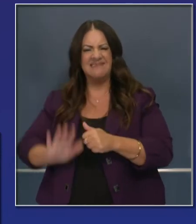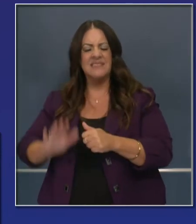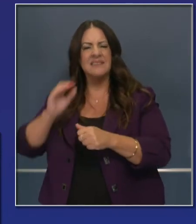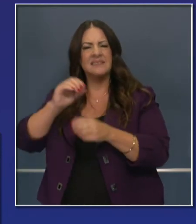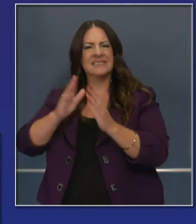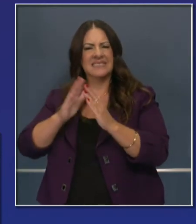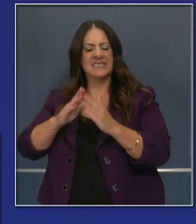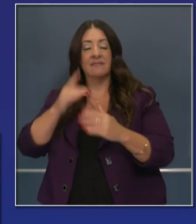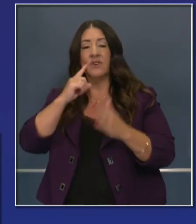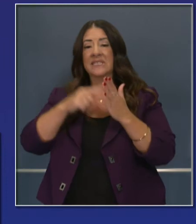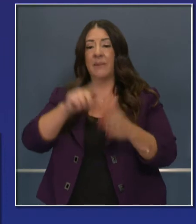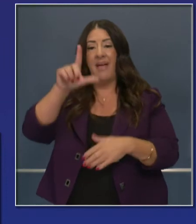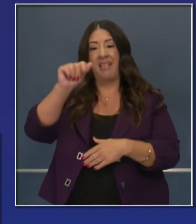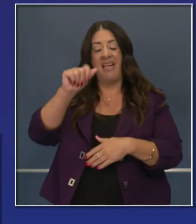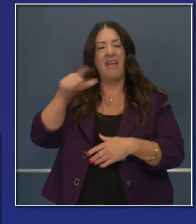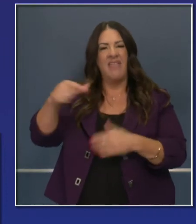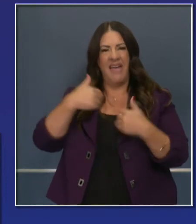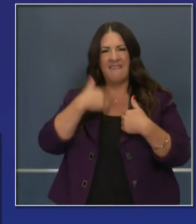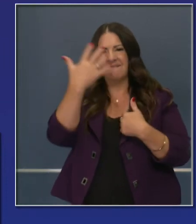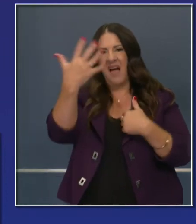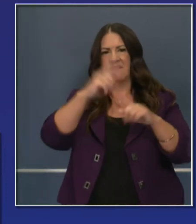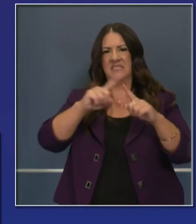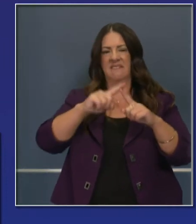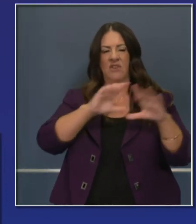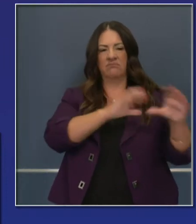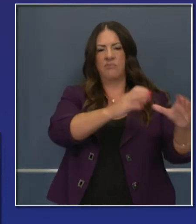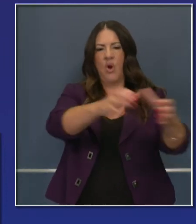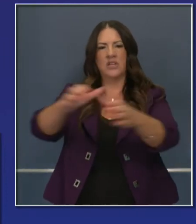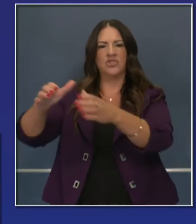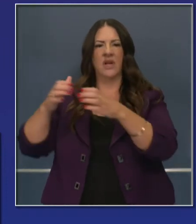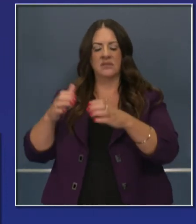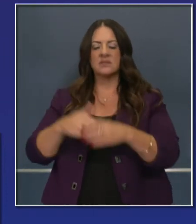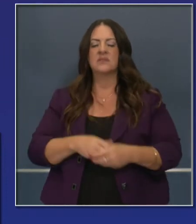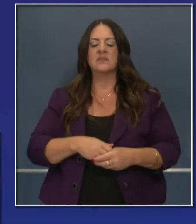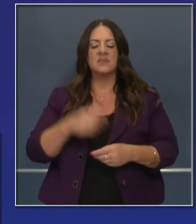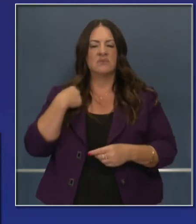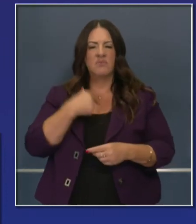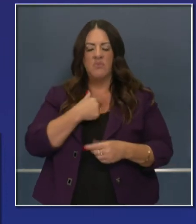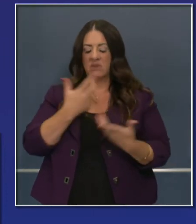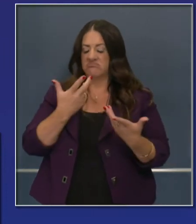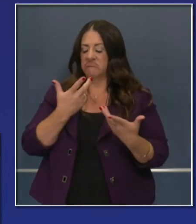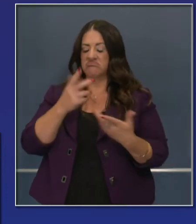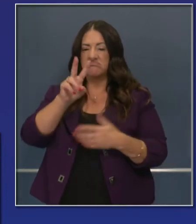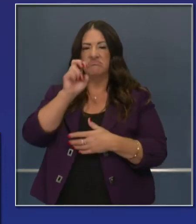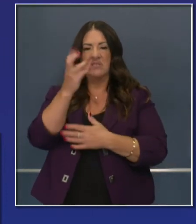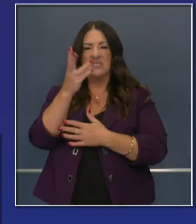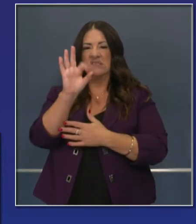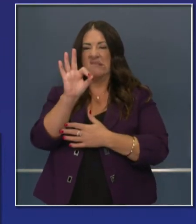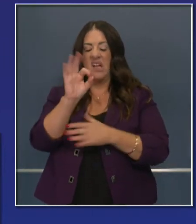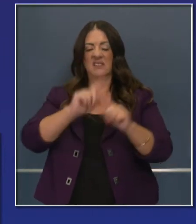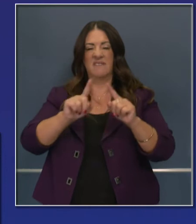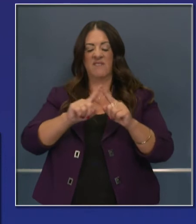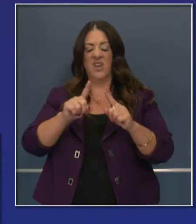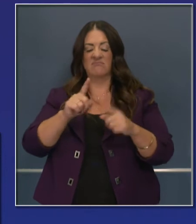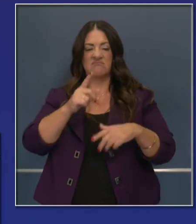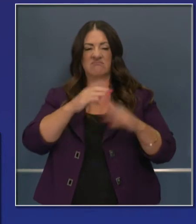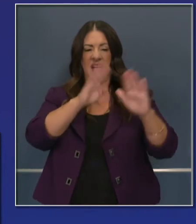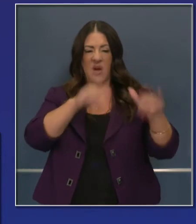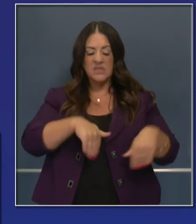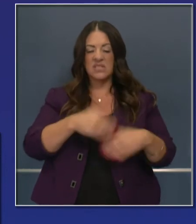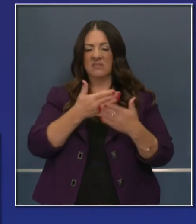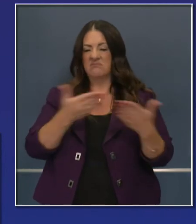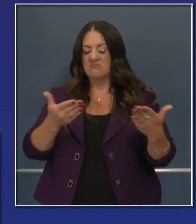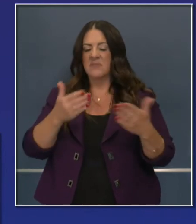you can see, 5 projects that we are investing in, 269 units just in LA proper, Long